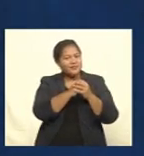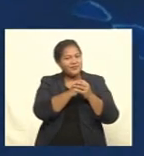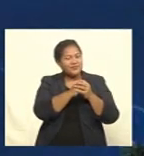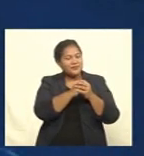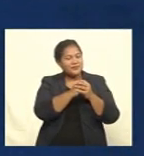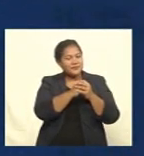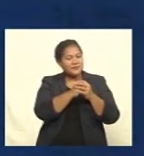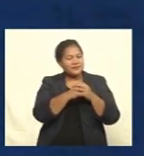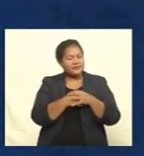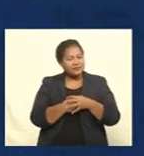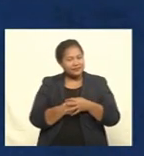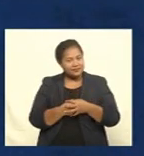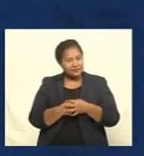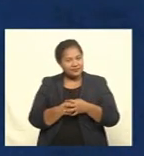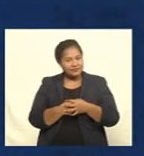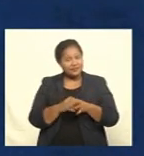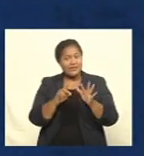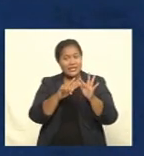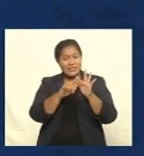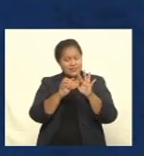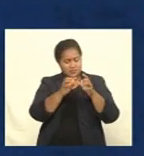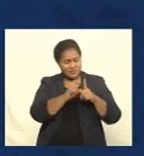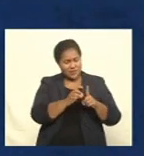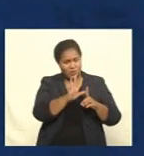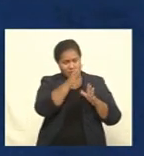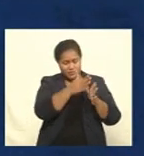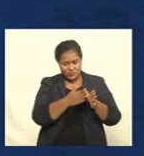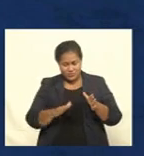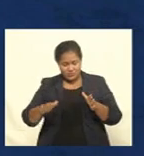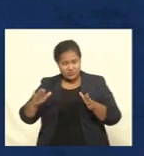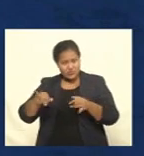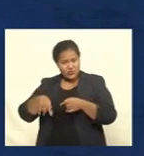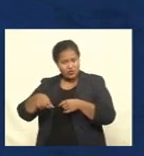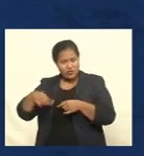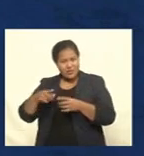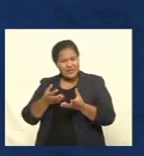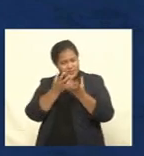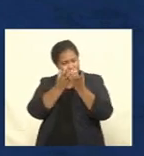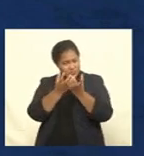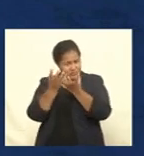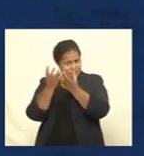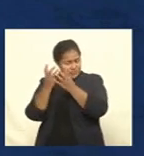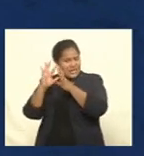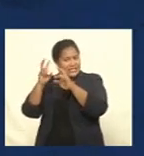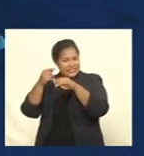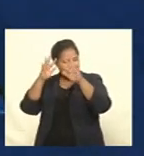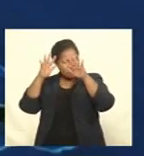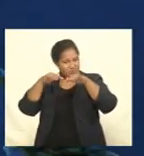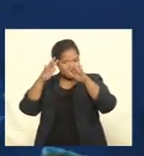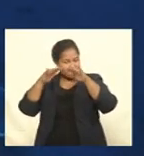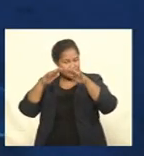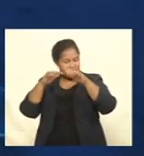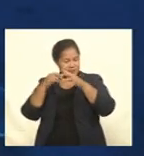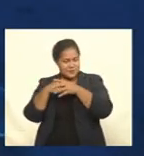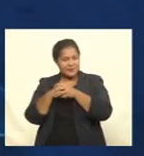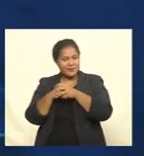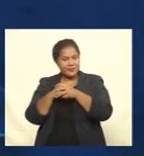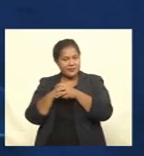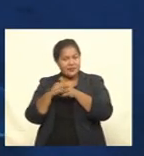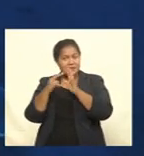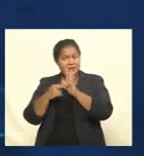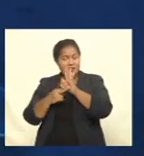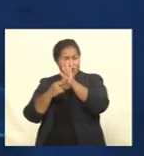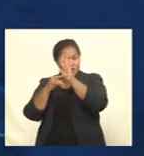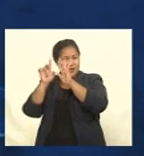expected. Eastwards from Pacific Harbour to Suva, cloudy with some isolated showers. In the